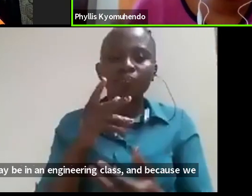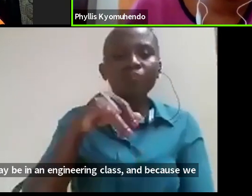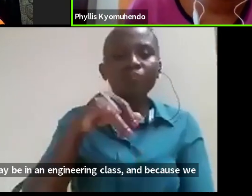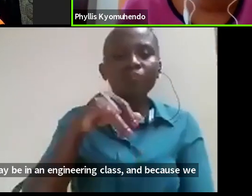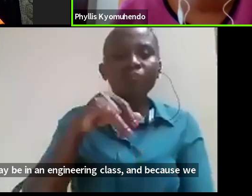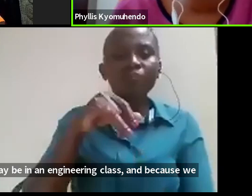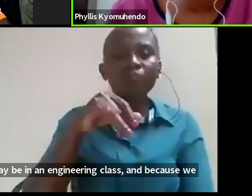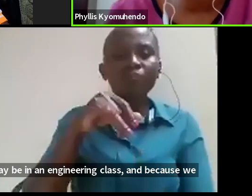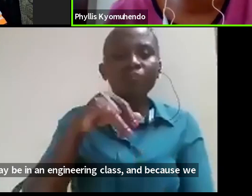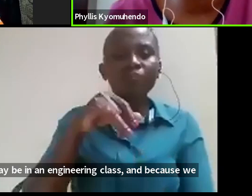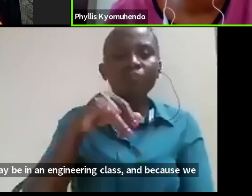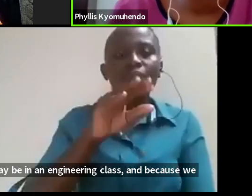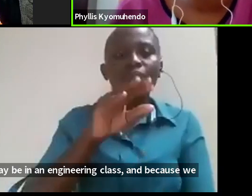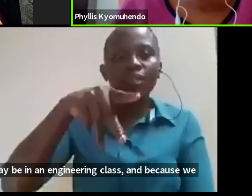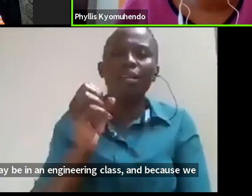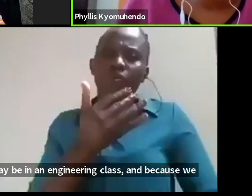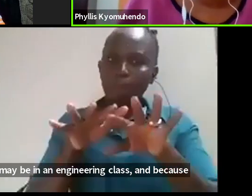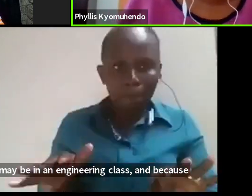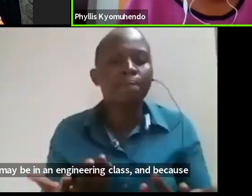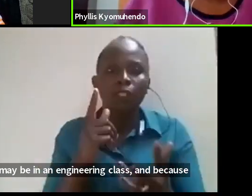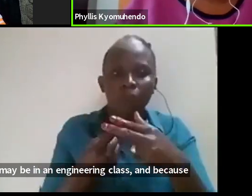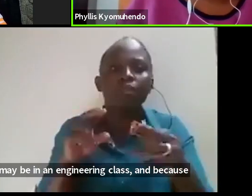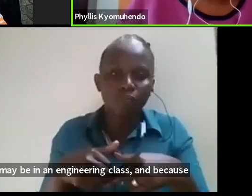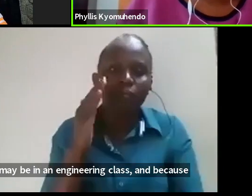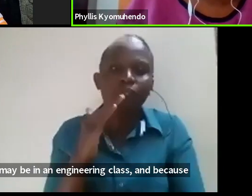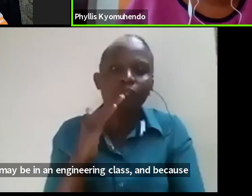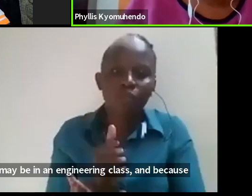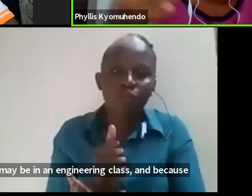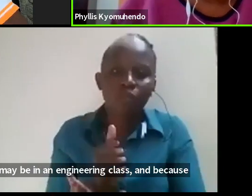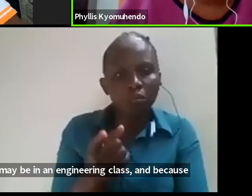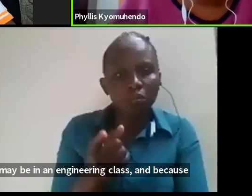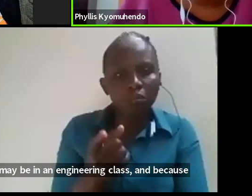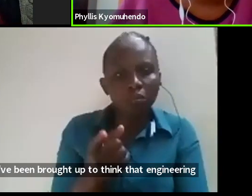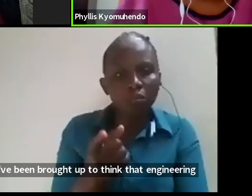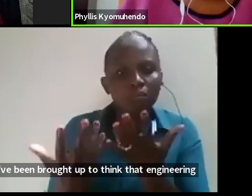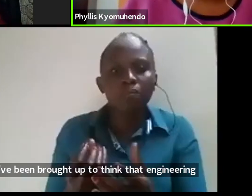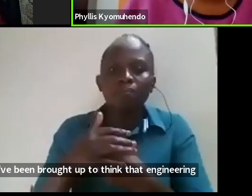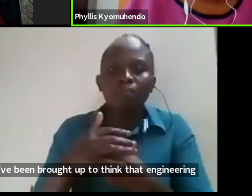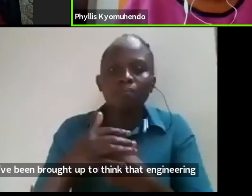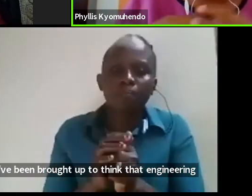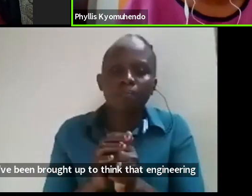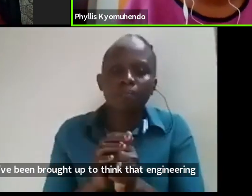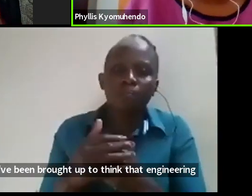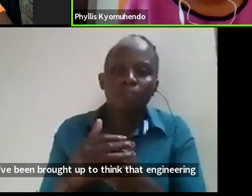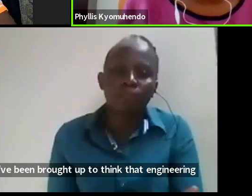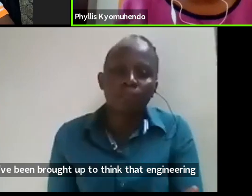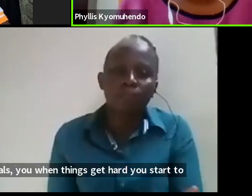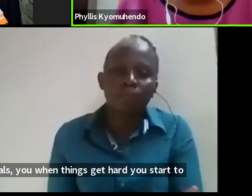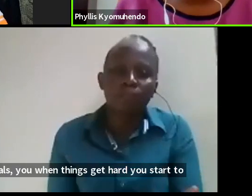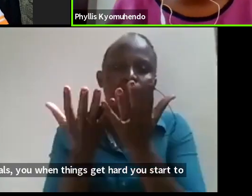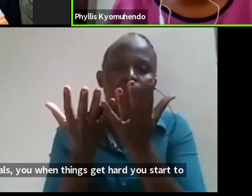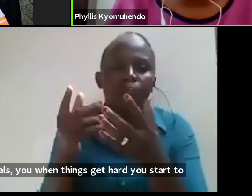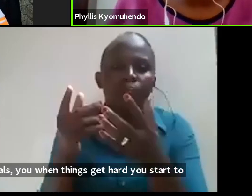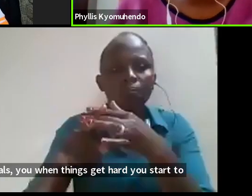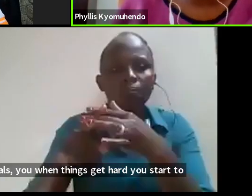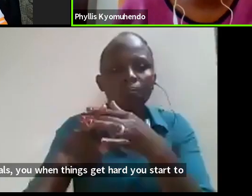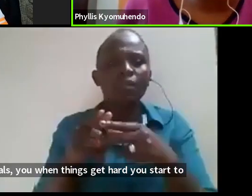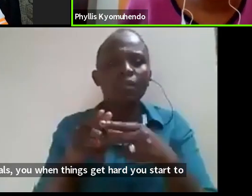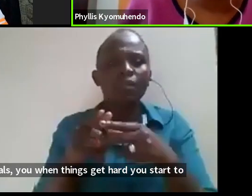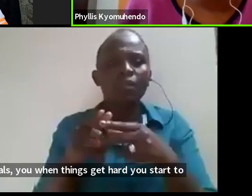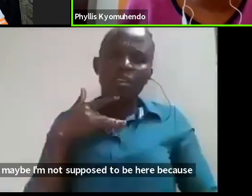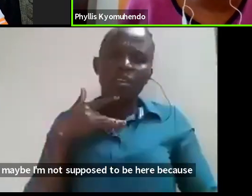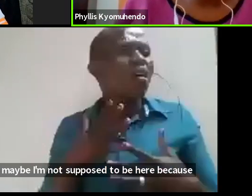up to think that engineering is for males, you when things get hard, you start to feel like, oh, maybe I'm not supposed to be here because